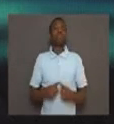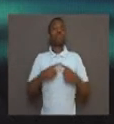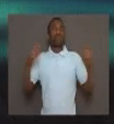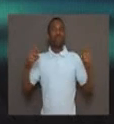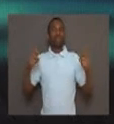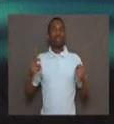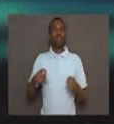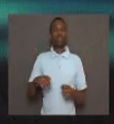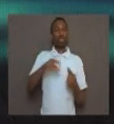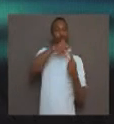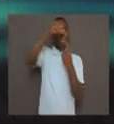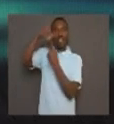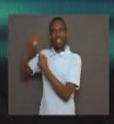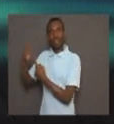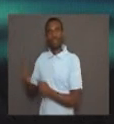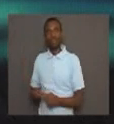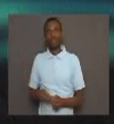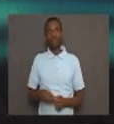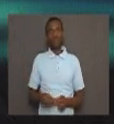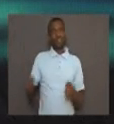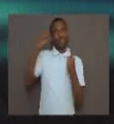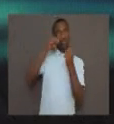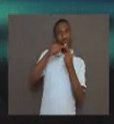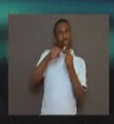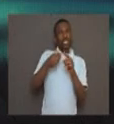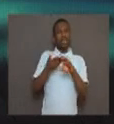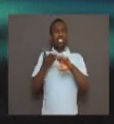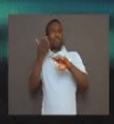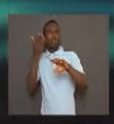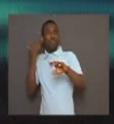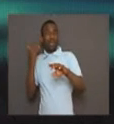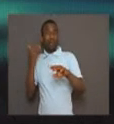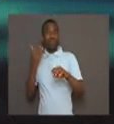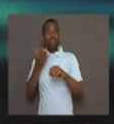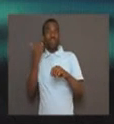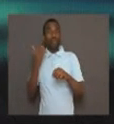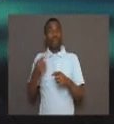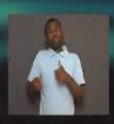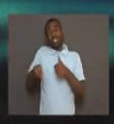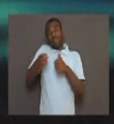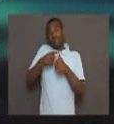opposite polarity to the original charge.